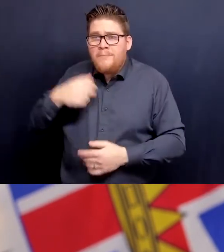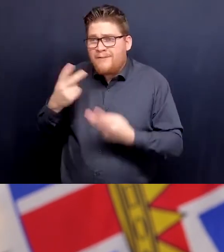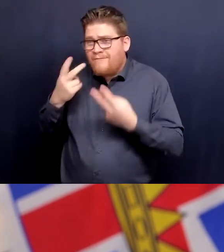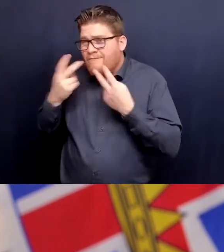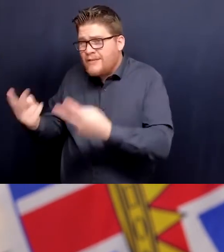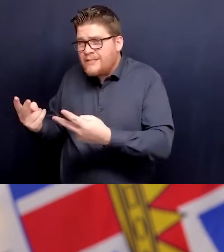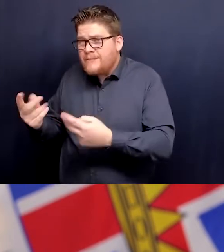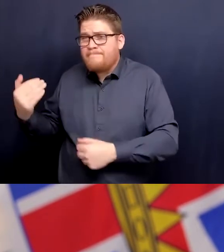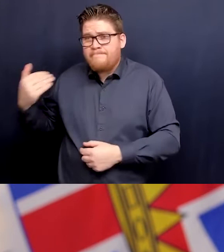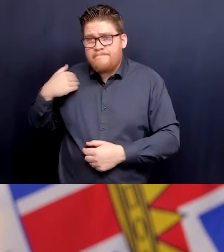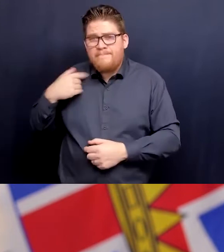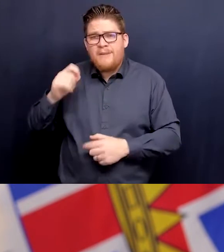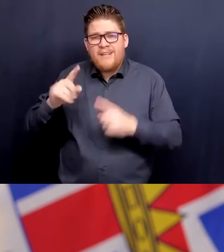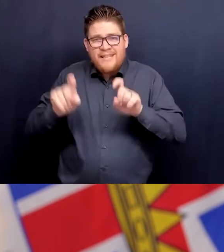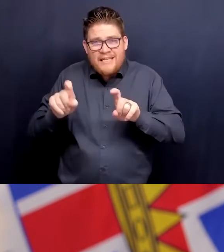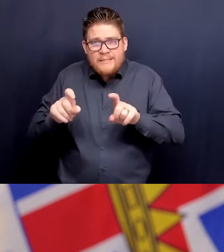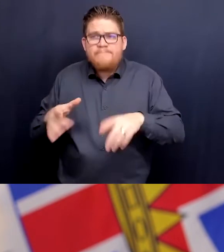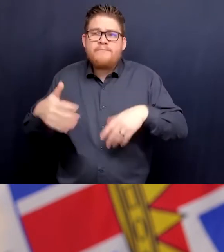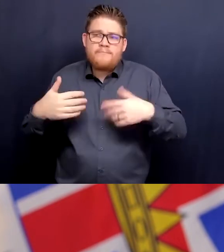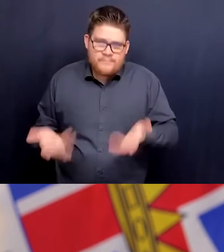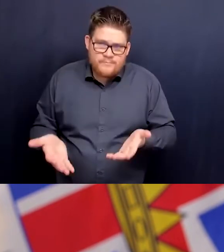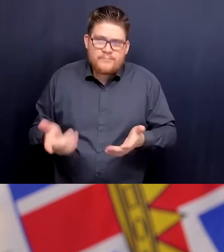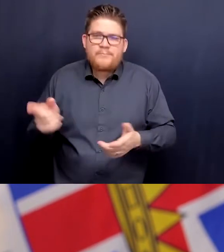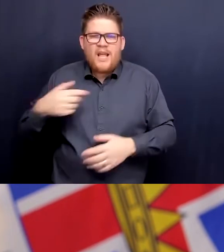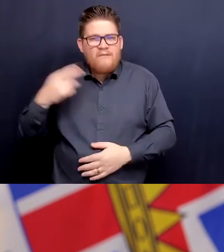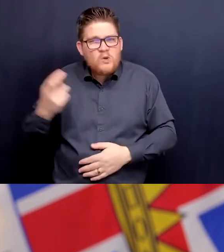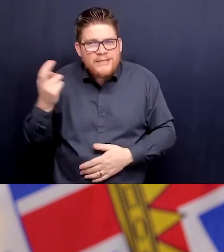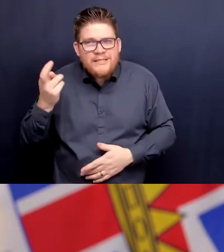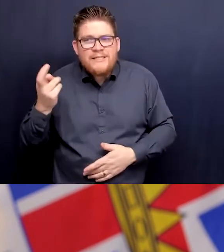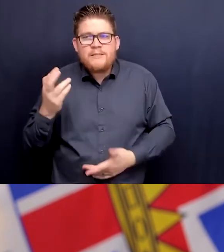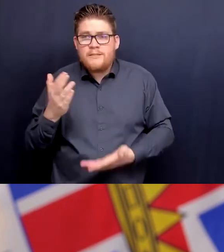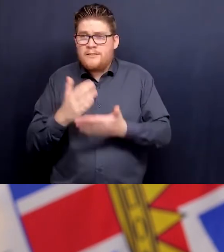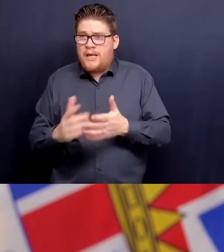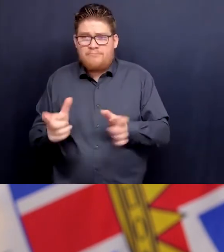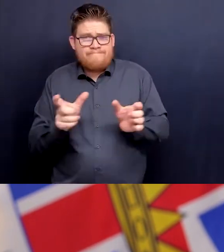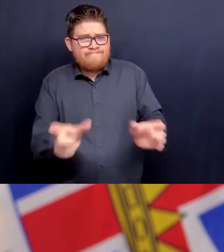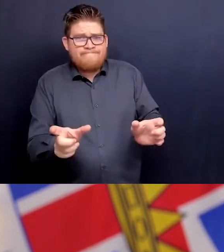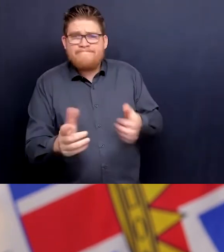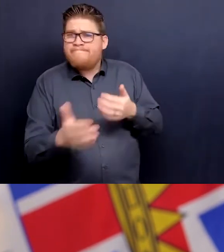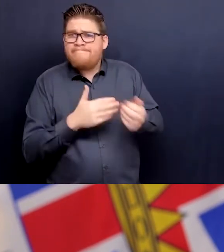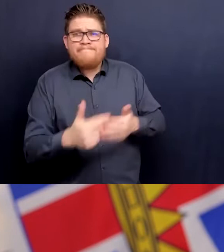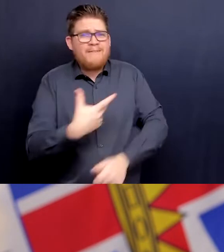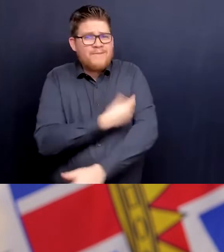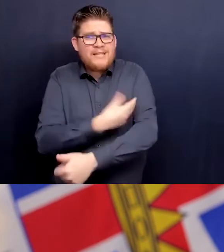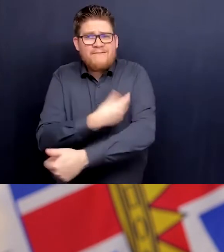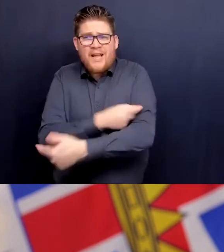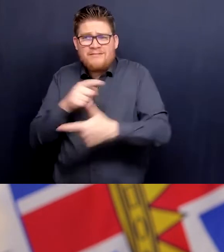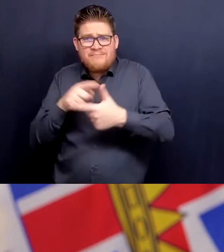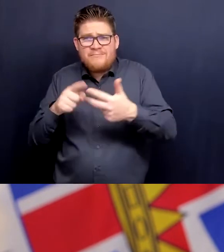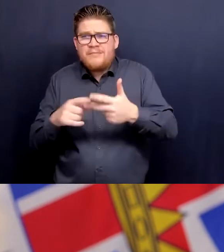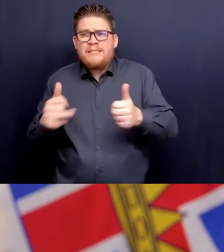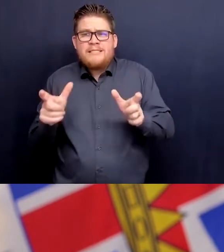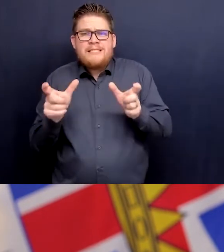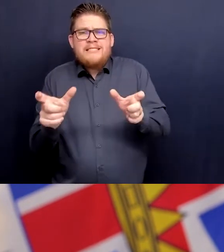systems, no matter how many vaccines they have, are not going to be able to fully protect them, and they may be more at risks. So it is about